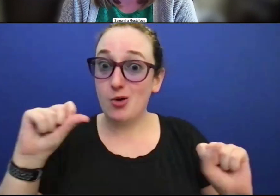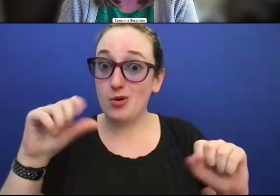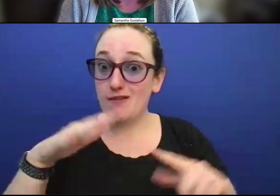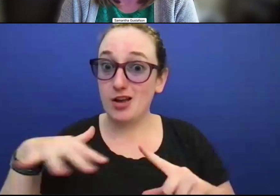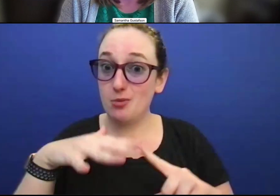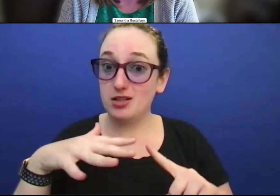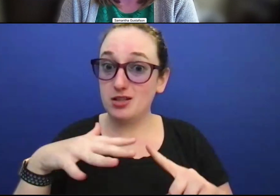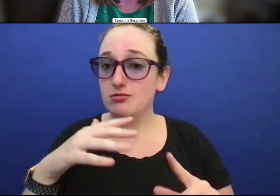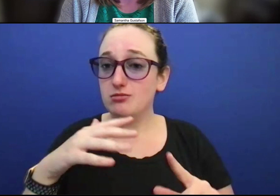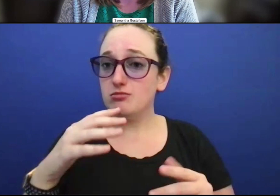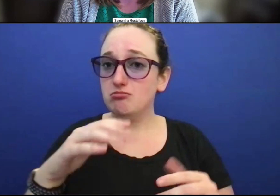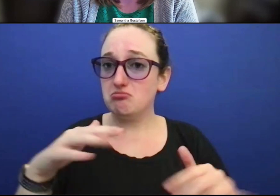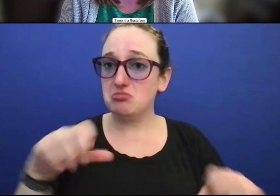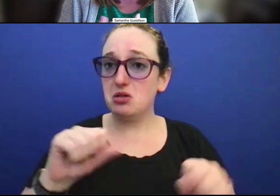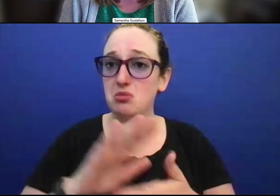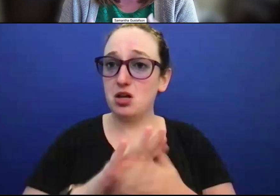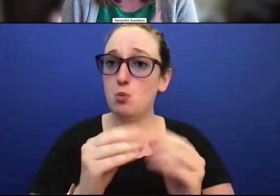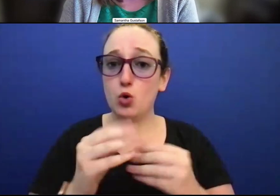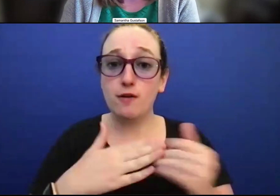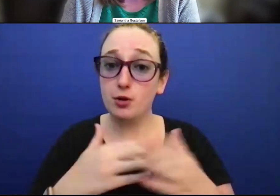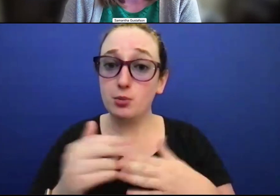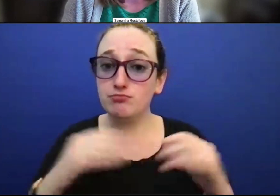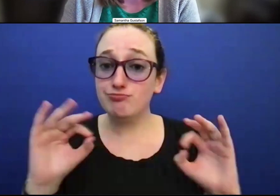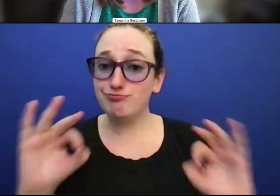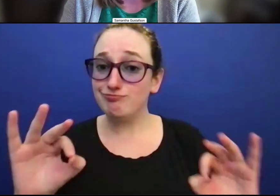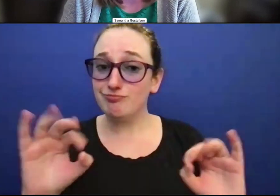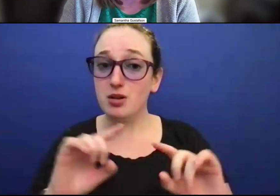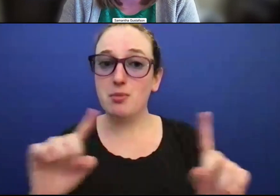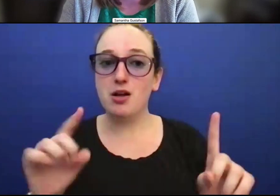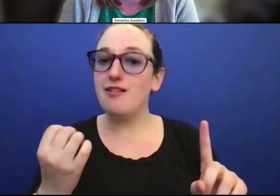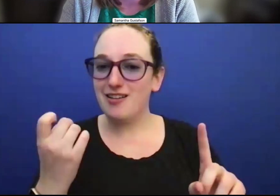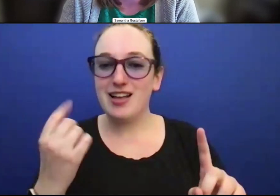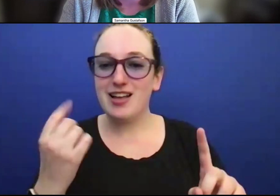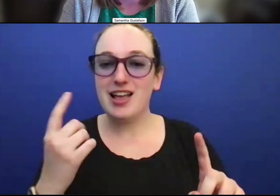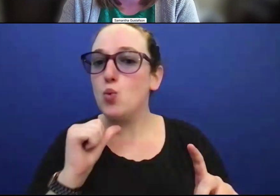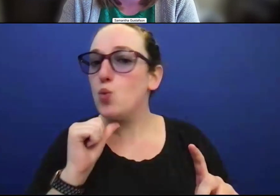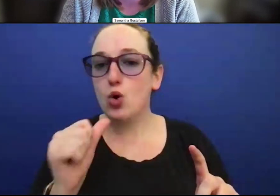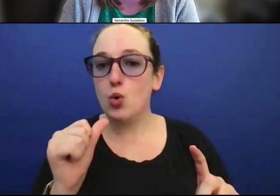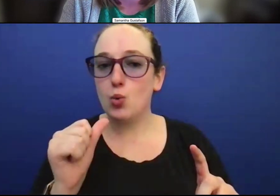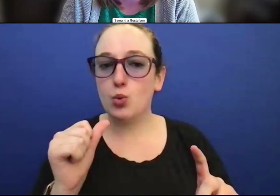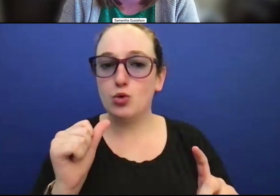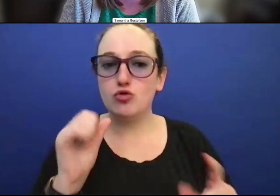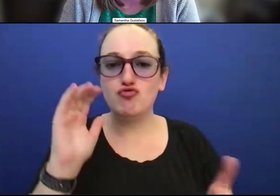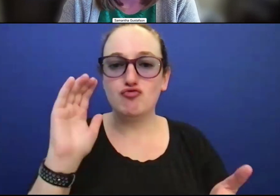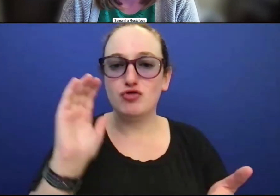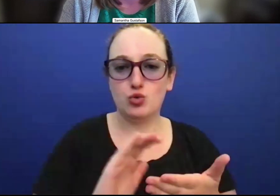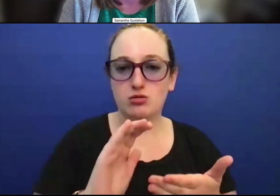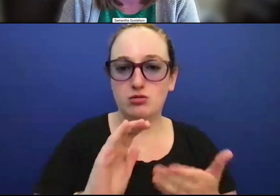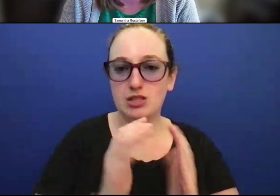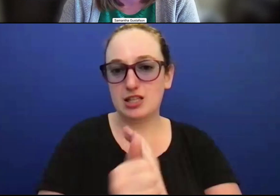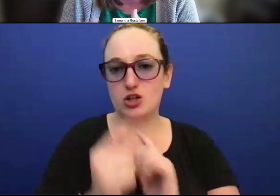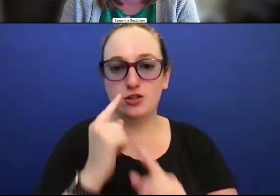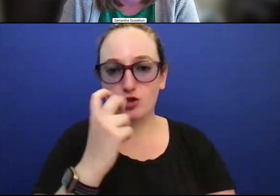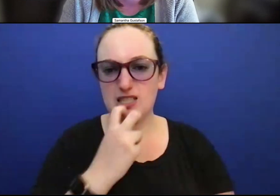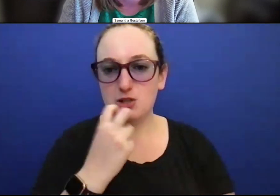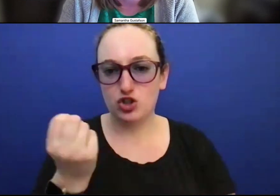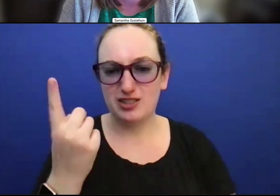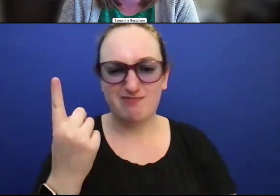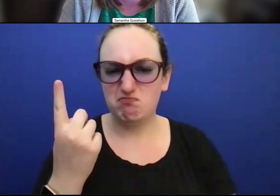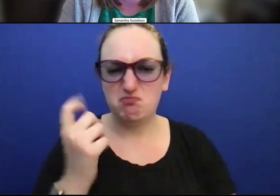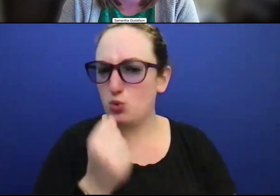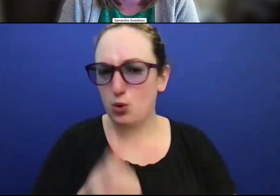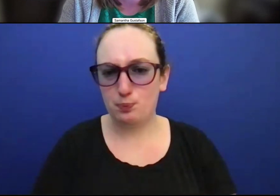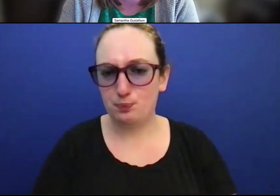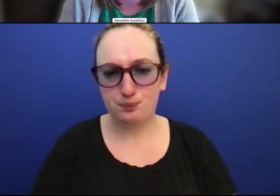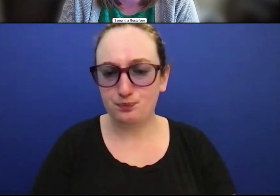are. Um, with confidence that it's not going to reduce their audibility for speech. Our signal processing technology